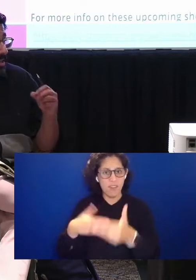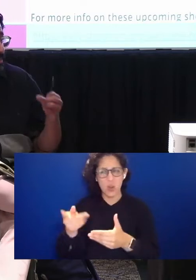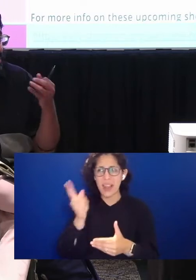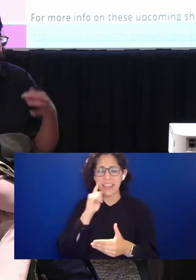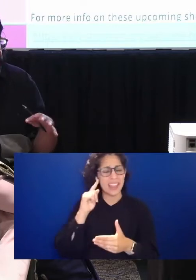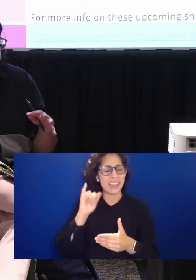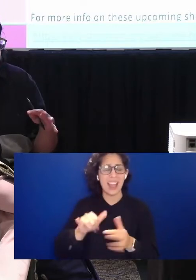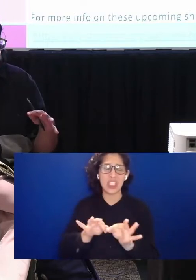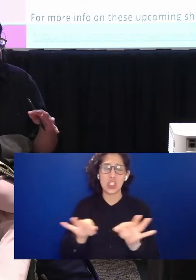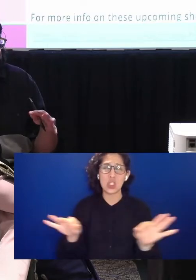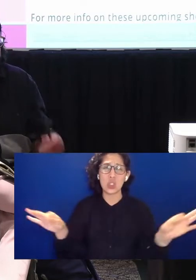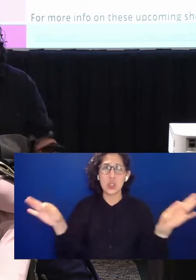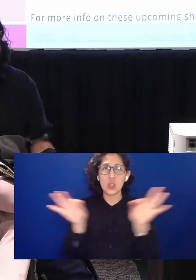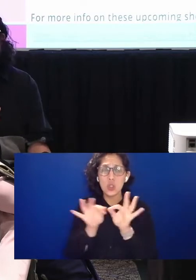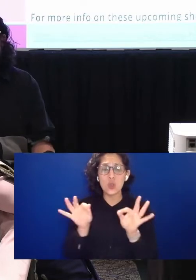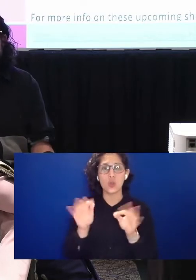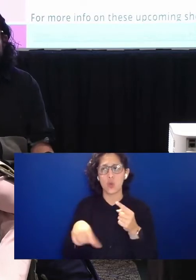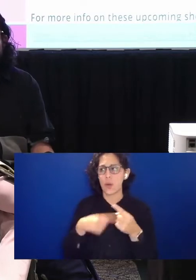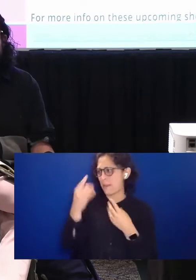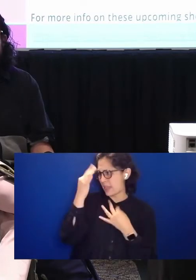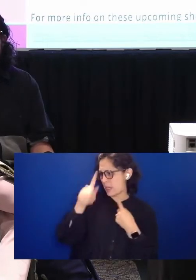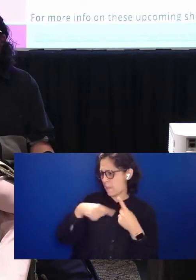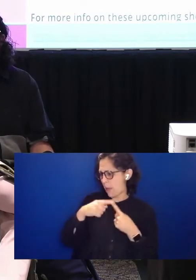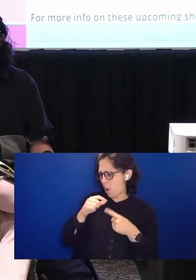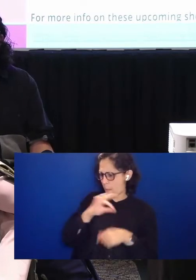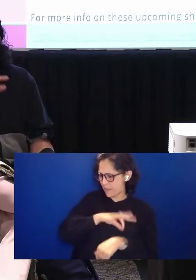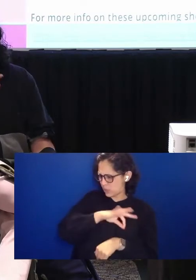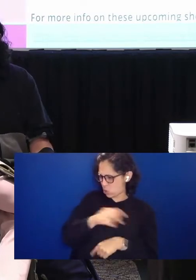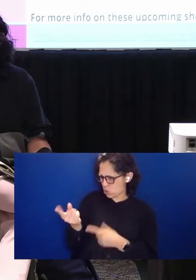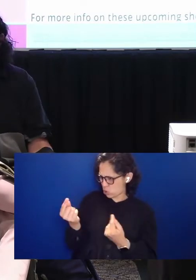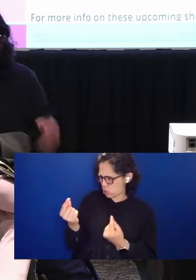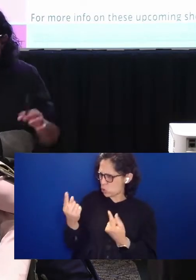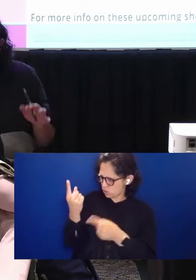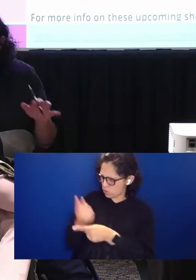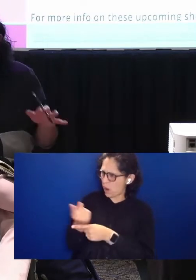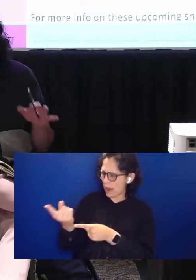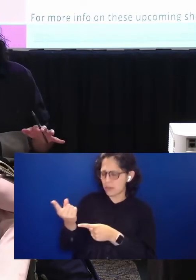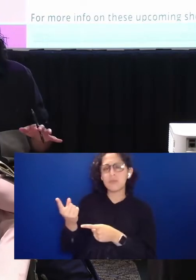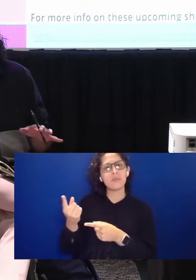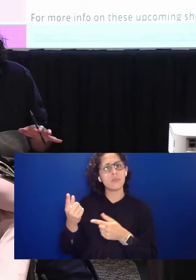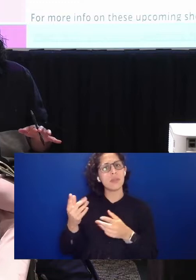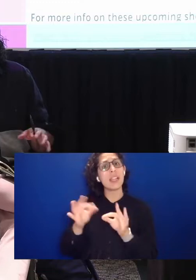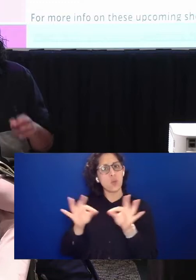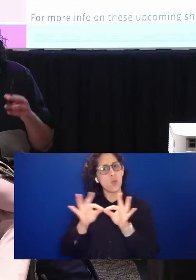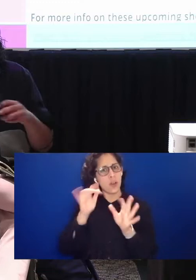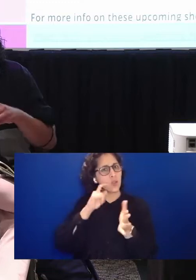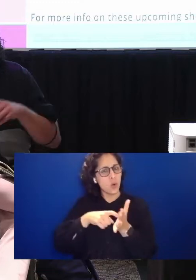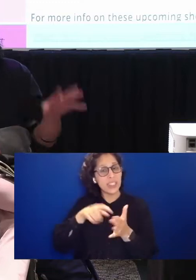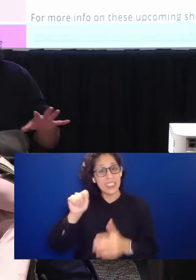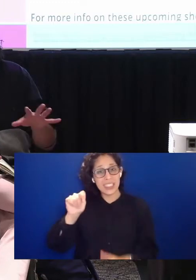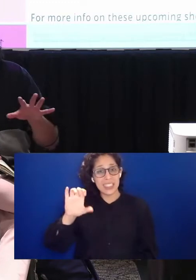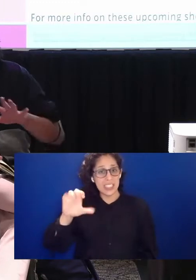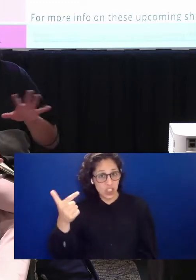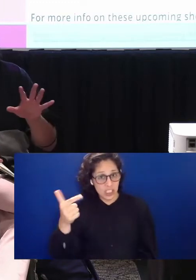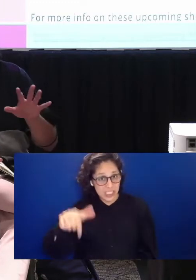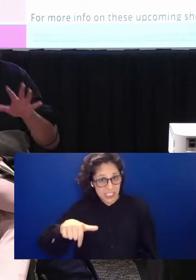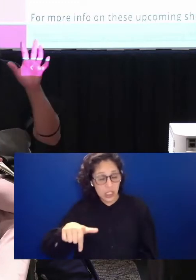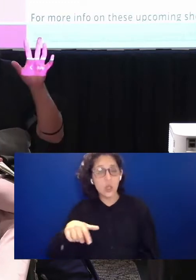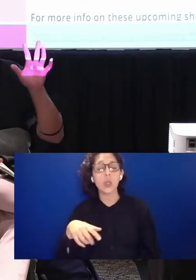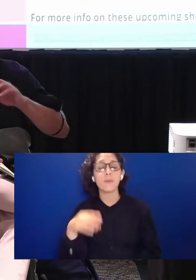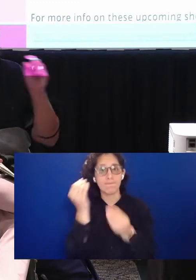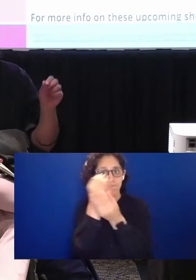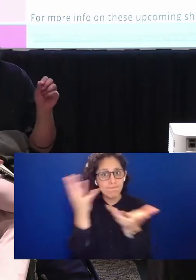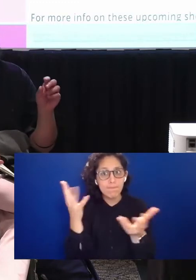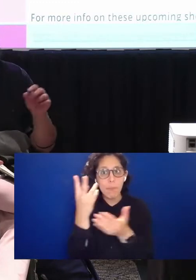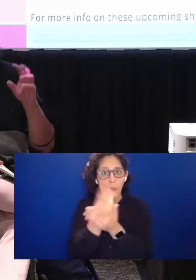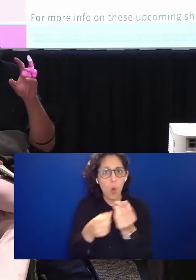huge when I think about what Pittsburgh does. And I think it's worth noting at TCG that both of those are